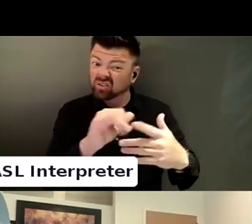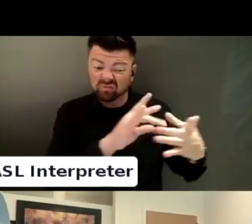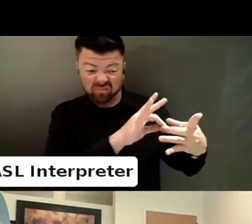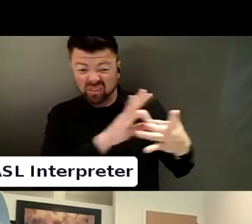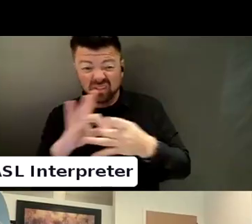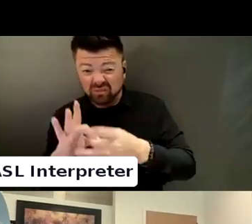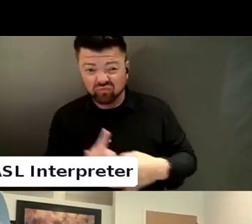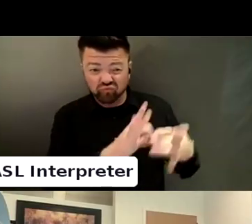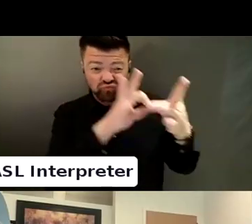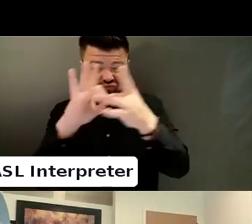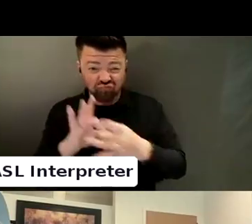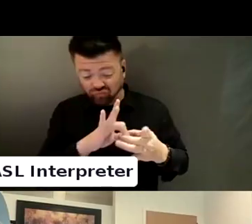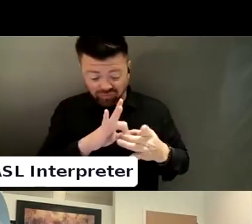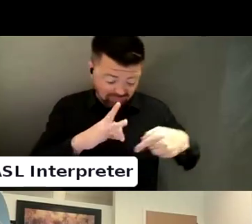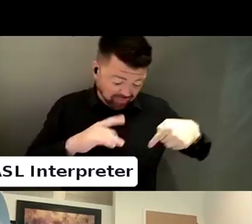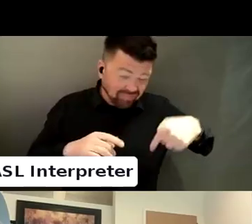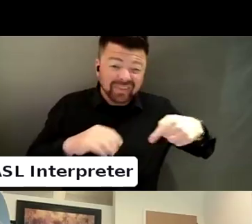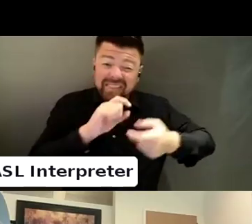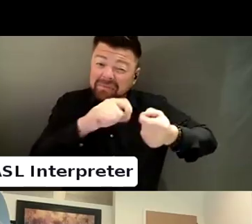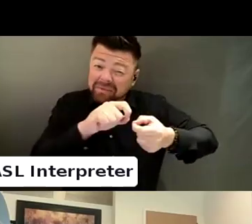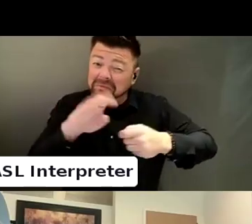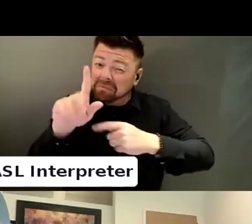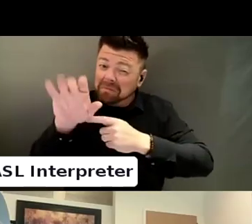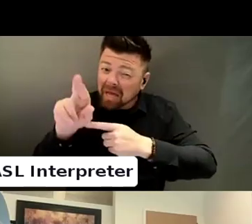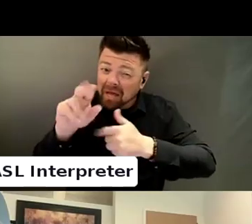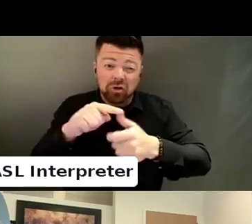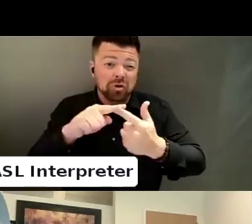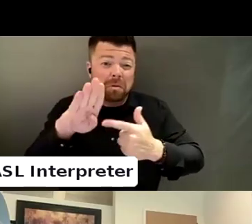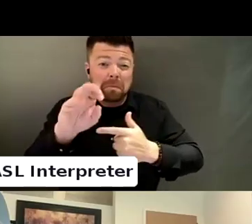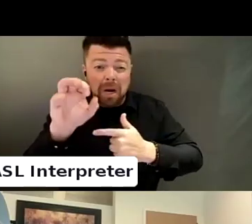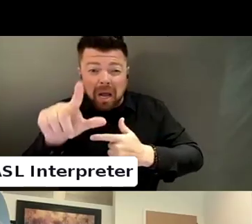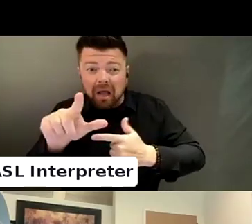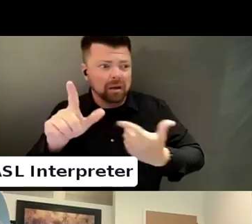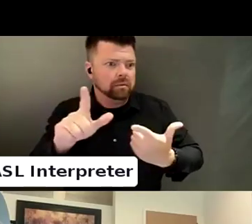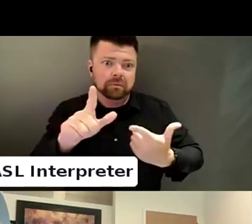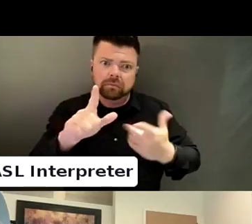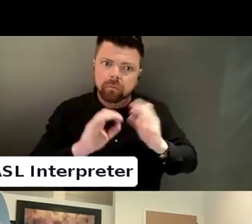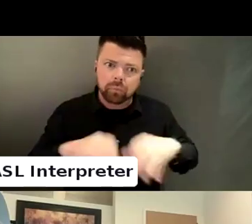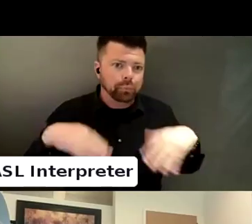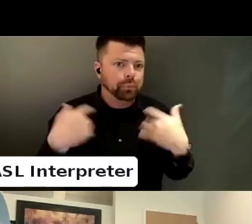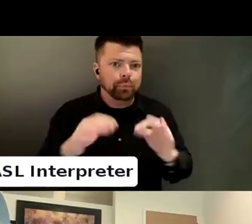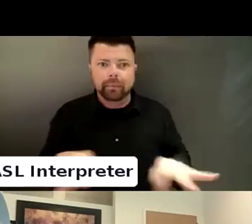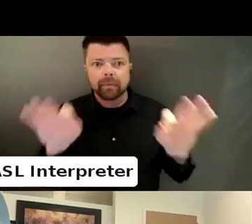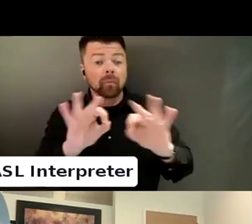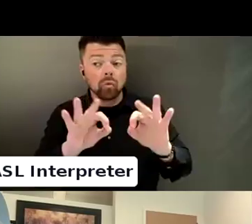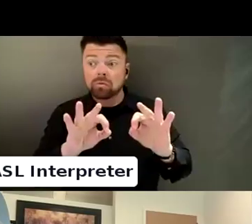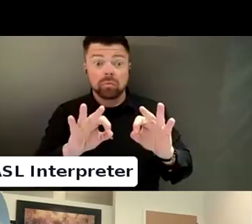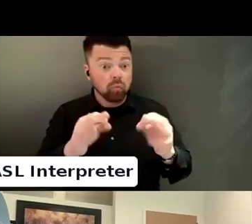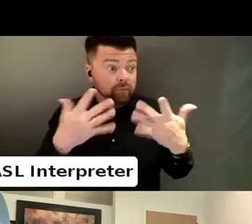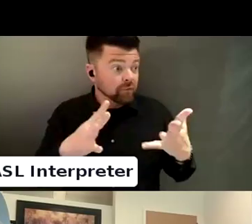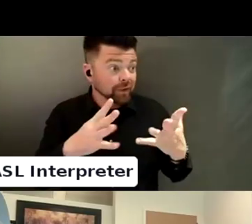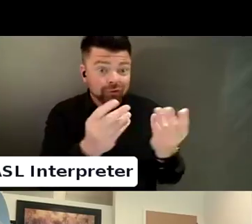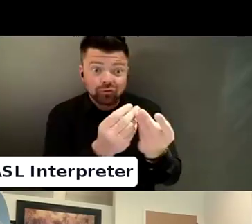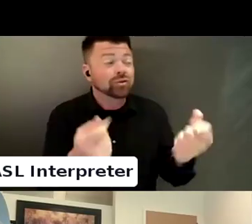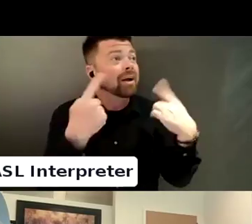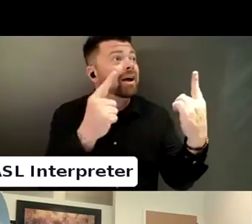to. So, are we there now today? No. Could we get there in the future? Potentially.